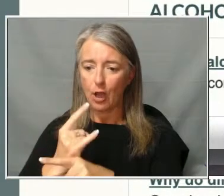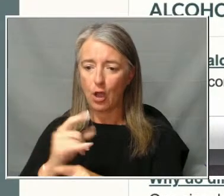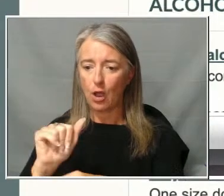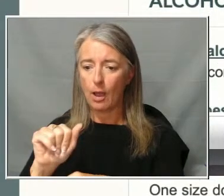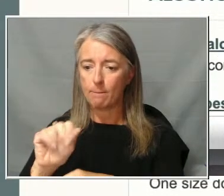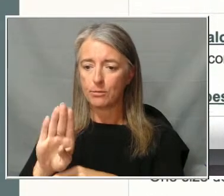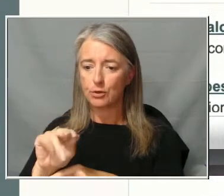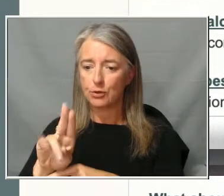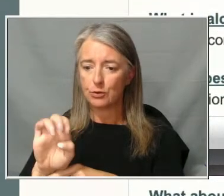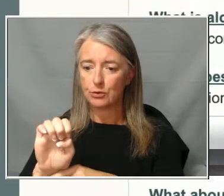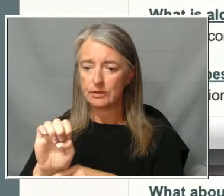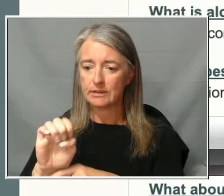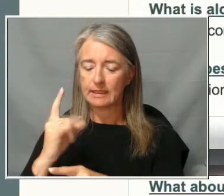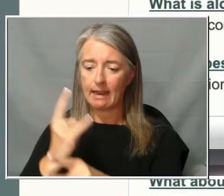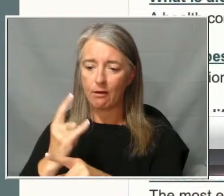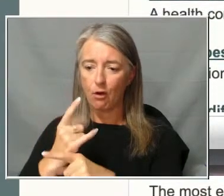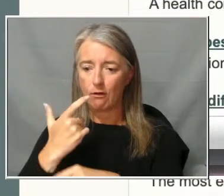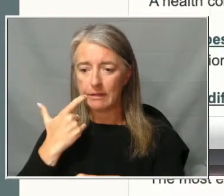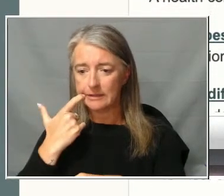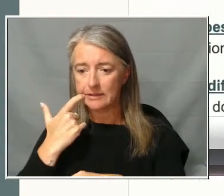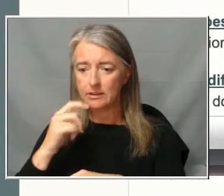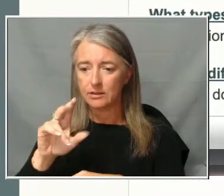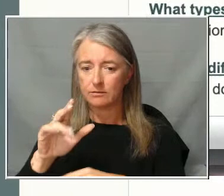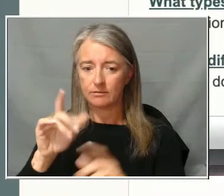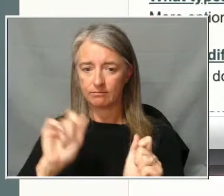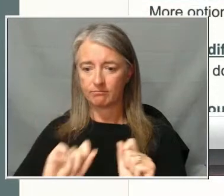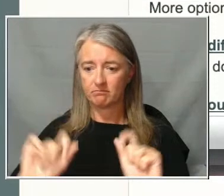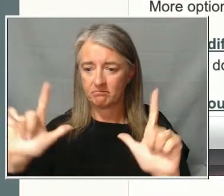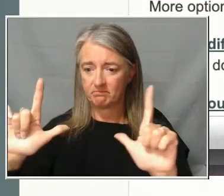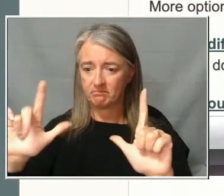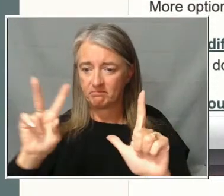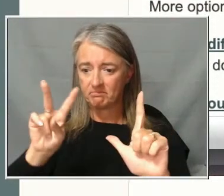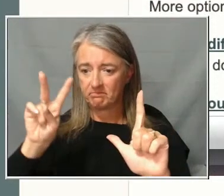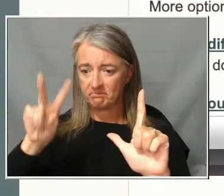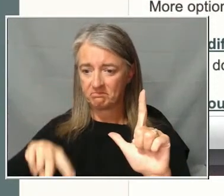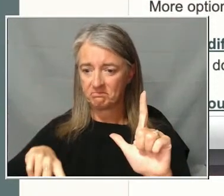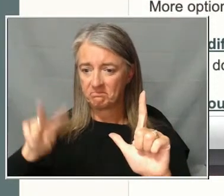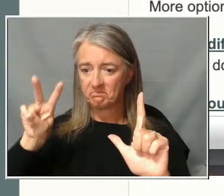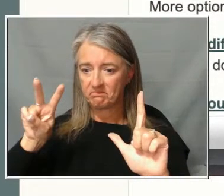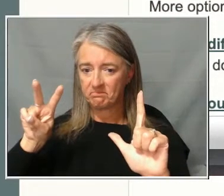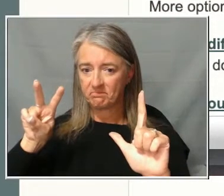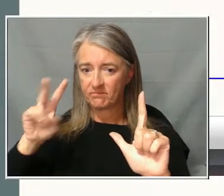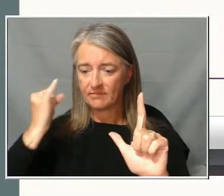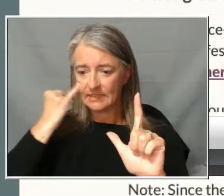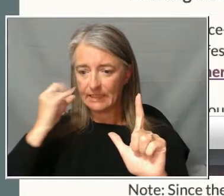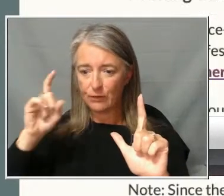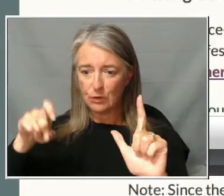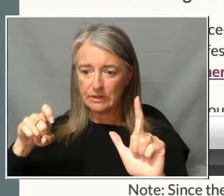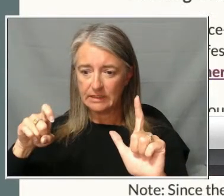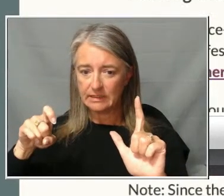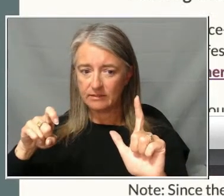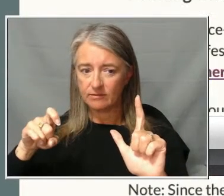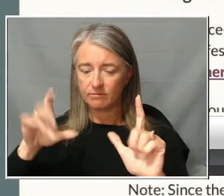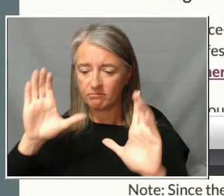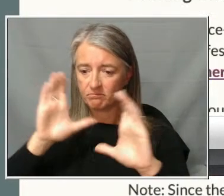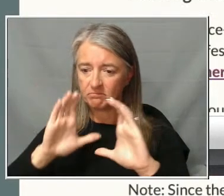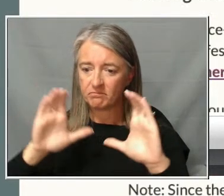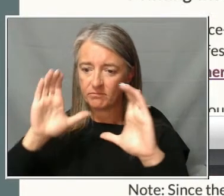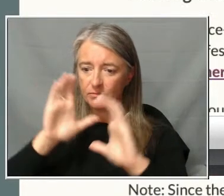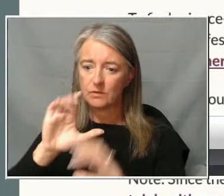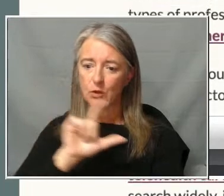website now, we're going to leave a URL on the screen so folks can check that out if they need it. It lets you search for quality